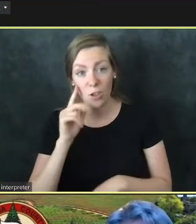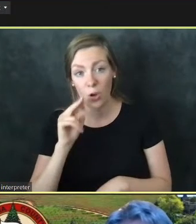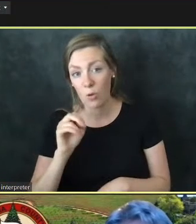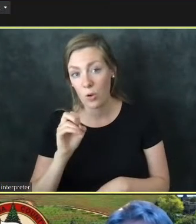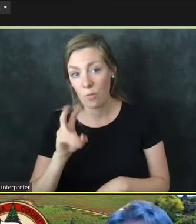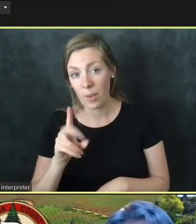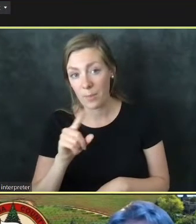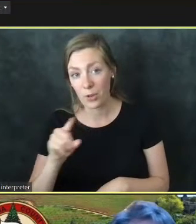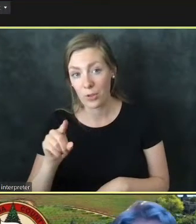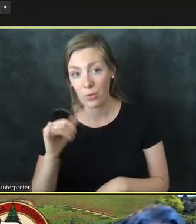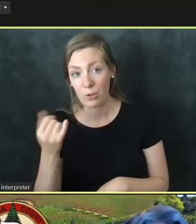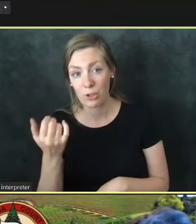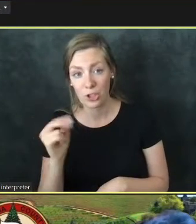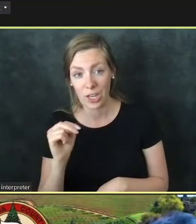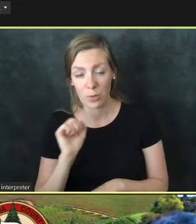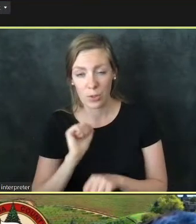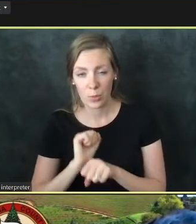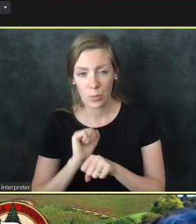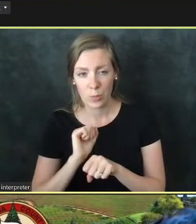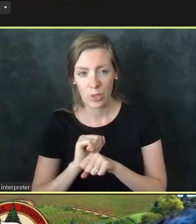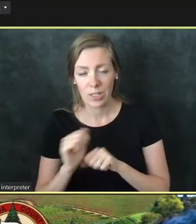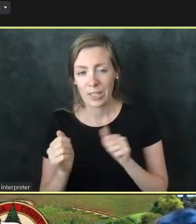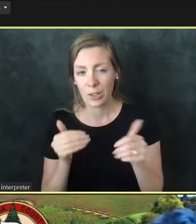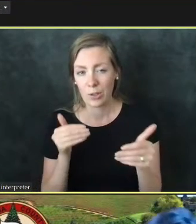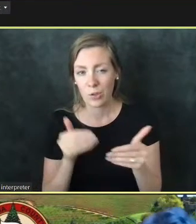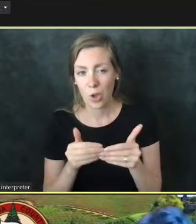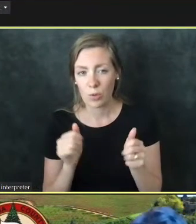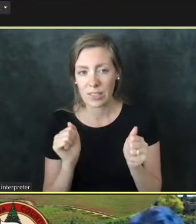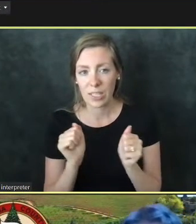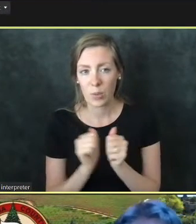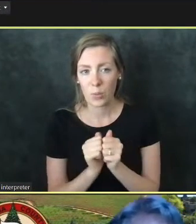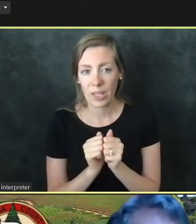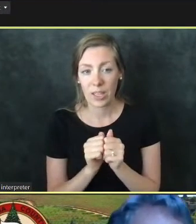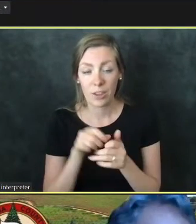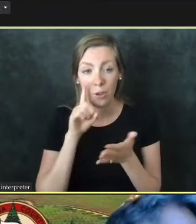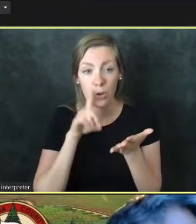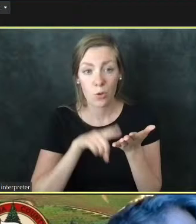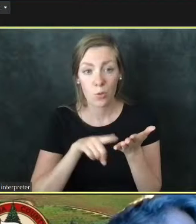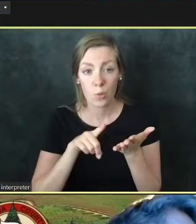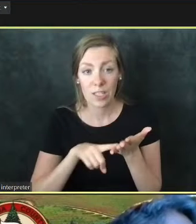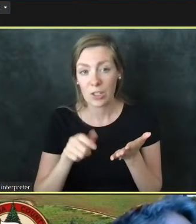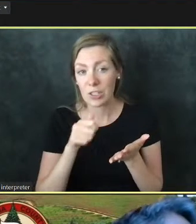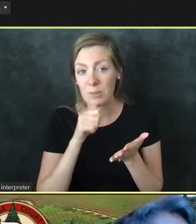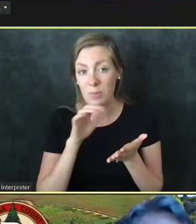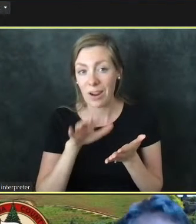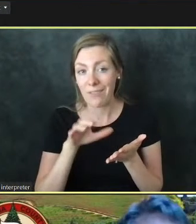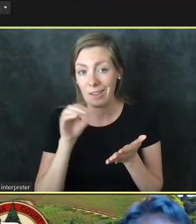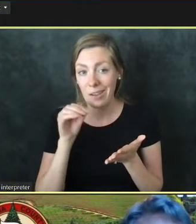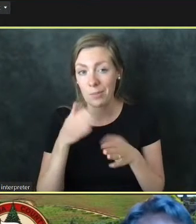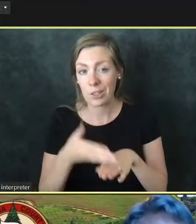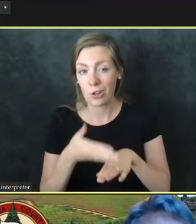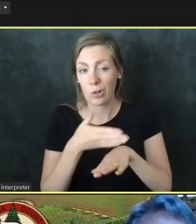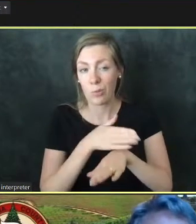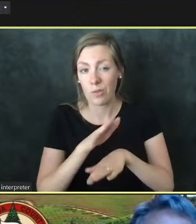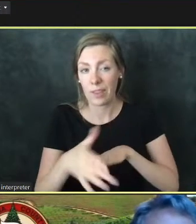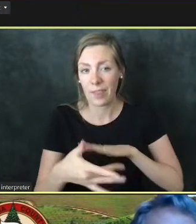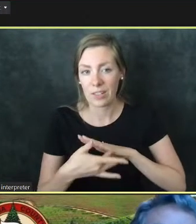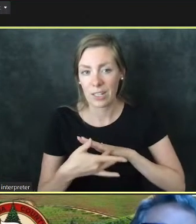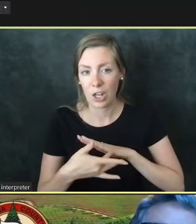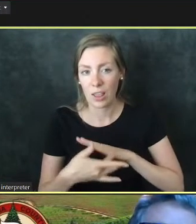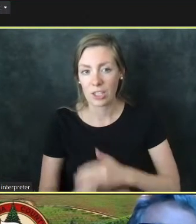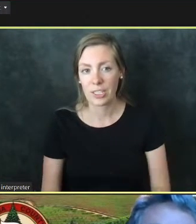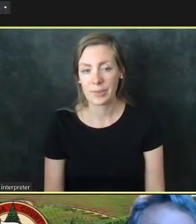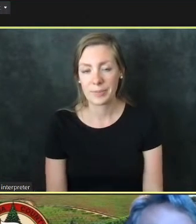January. So we are working closely with research and private companies on improving that technology. Entonces